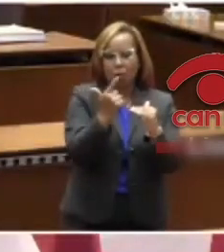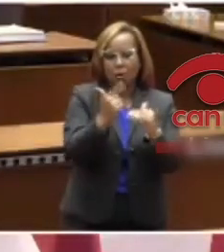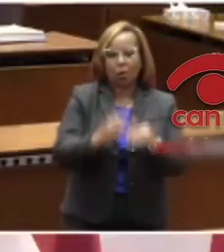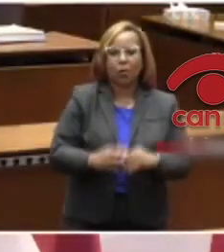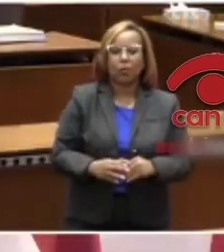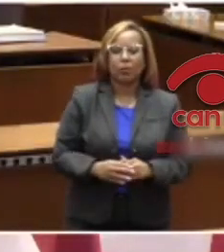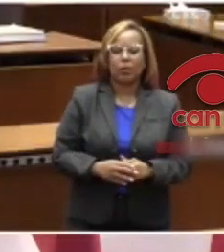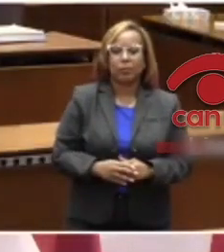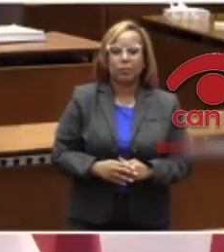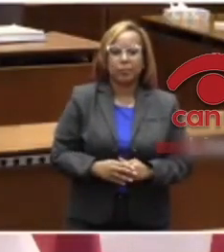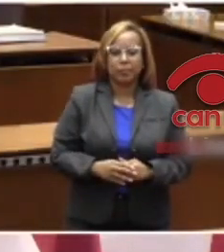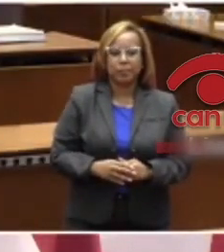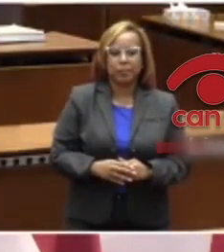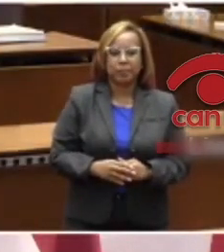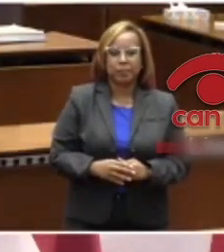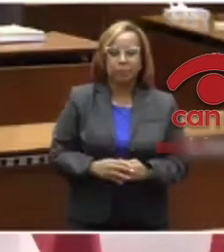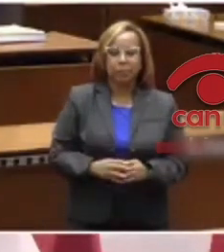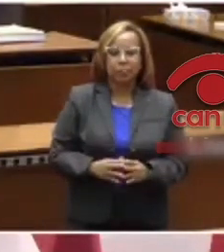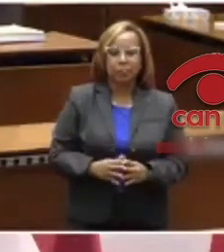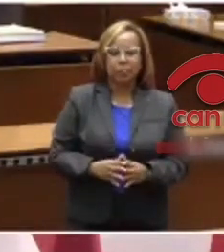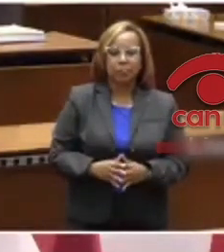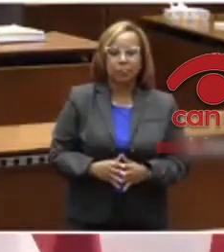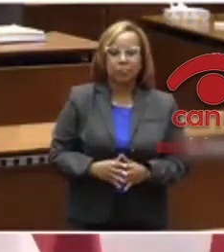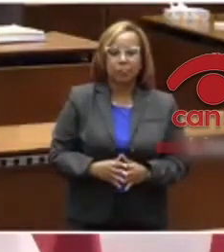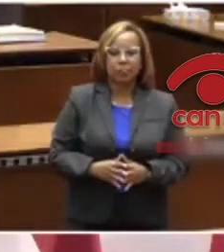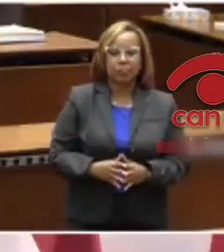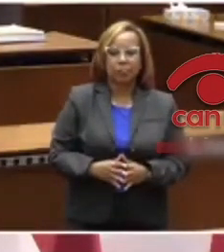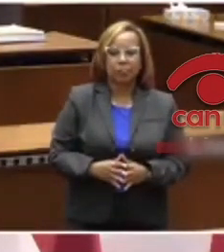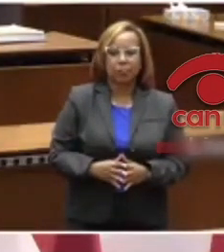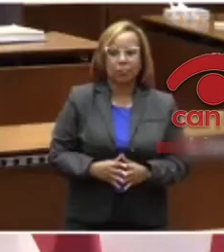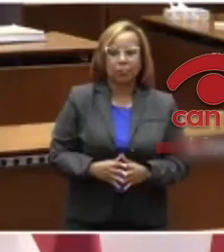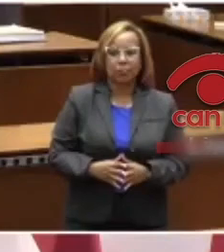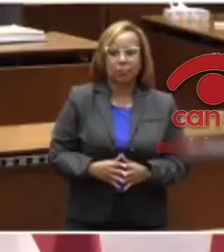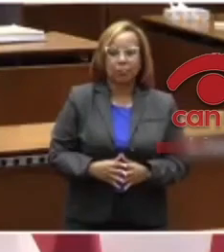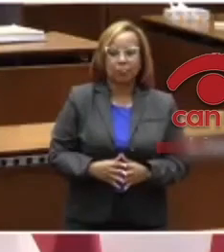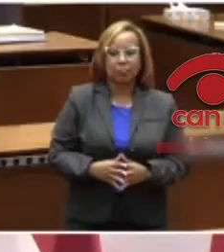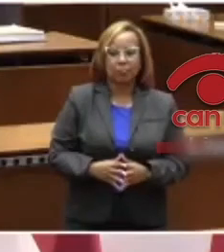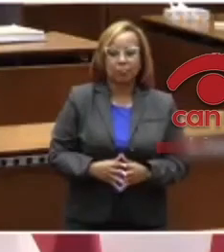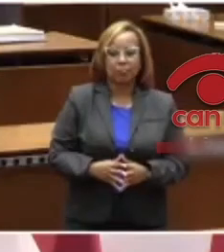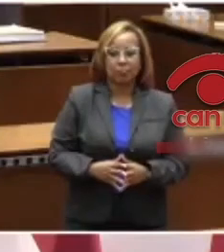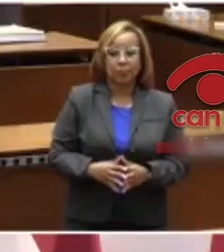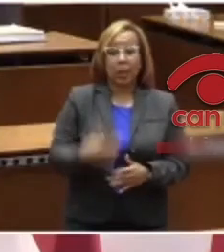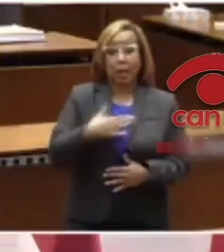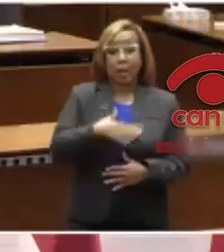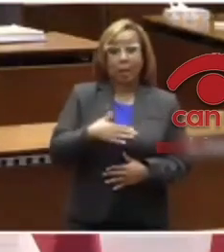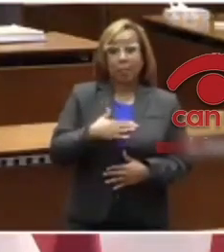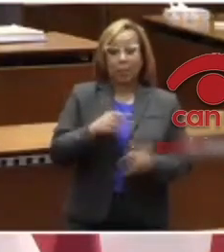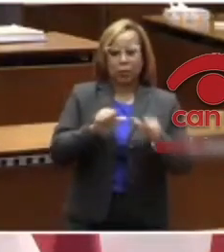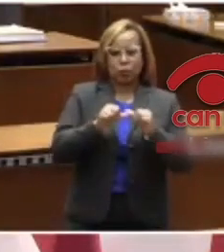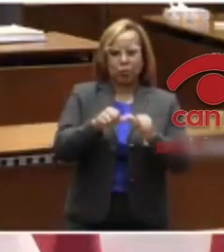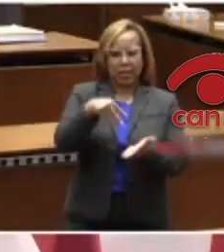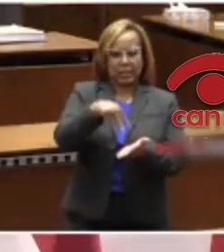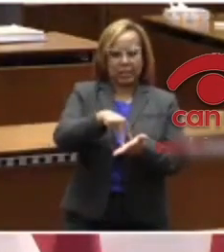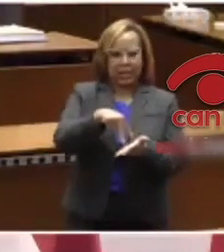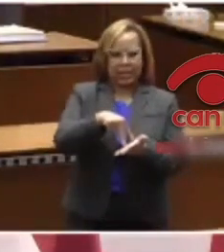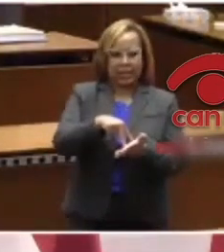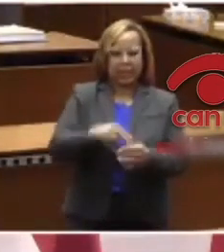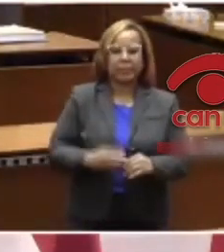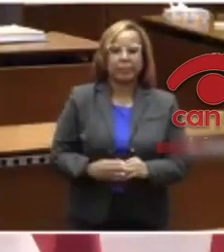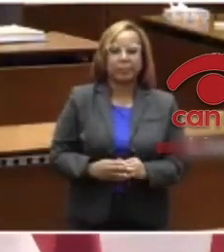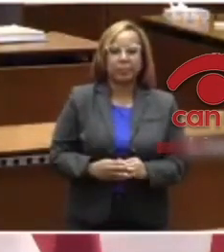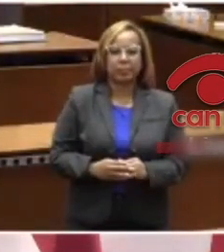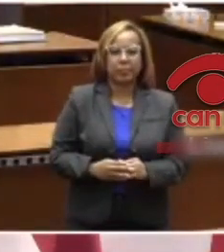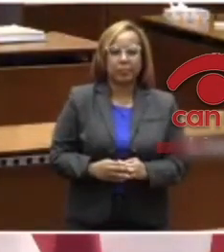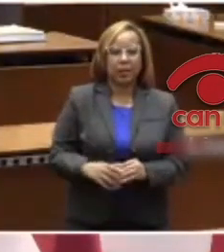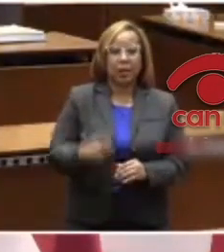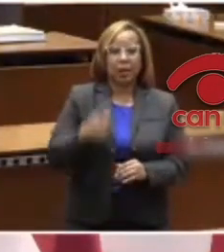and justice for all. God bless America. Please remain standing